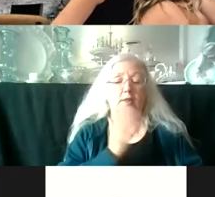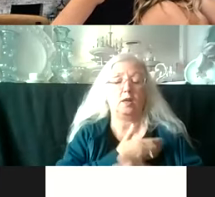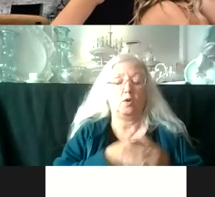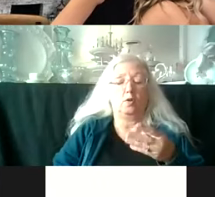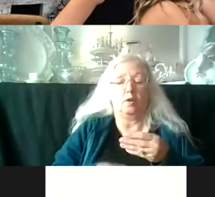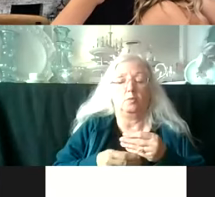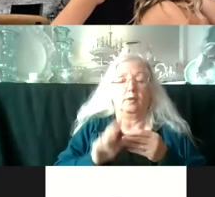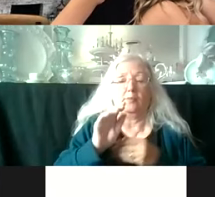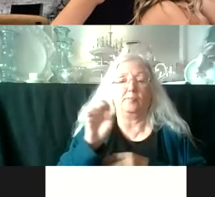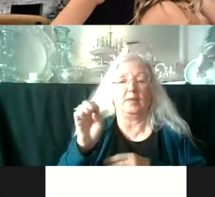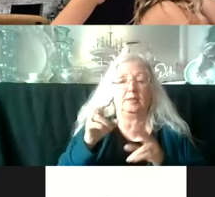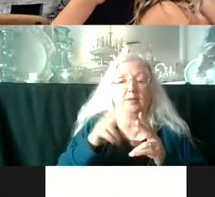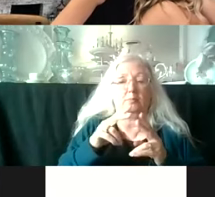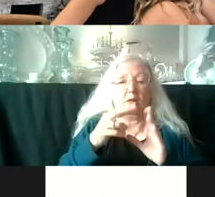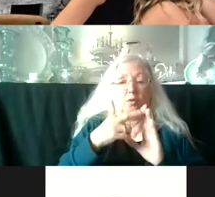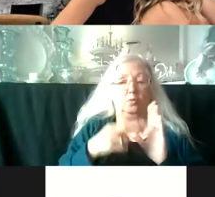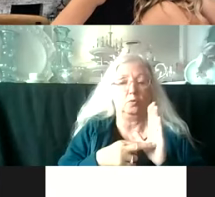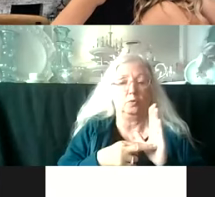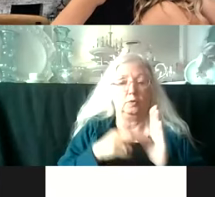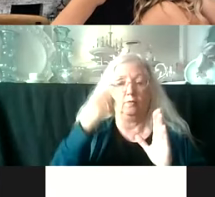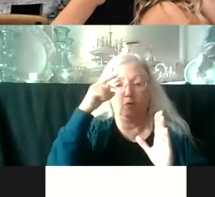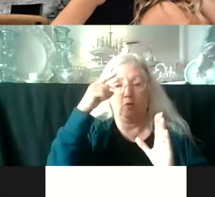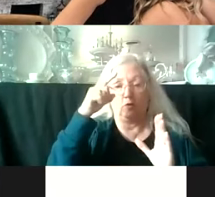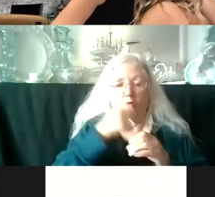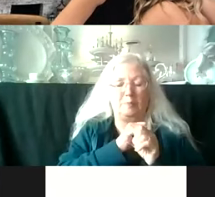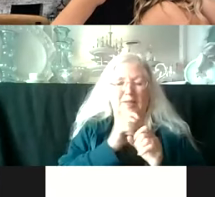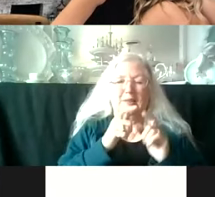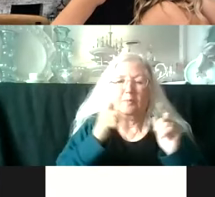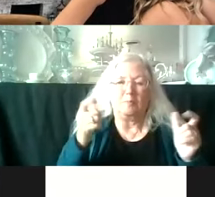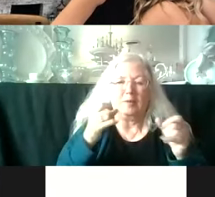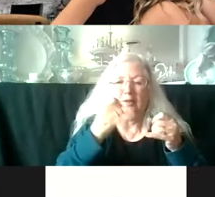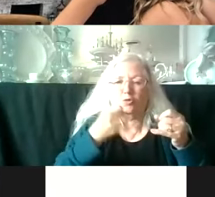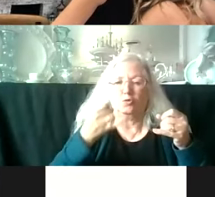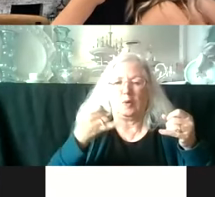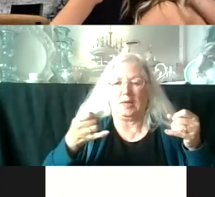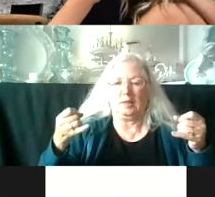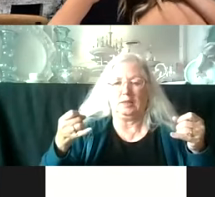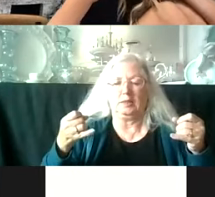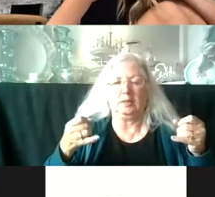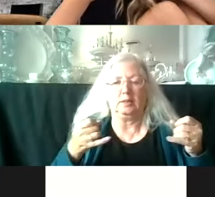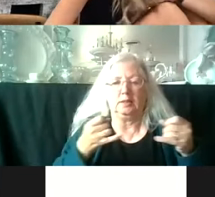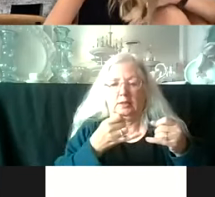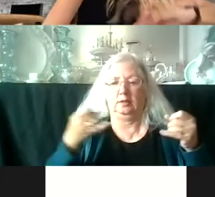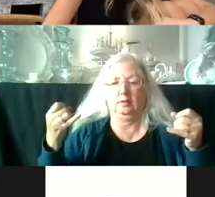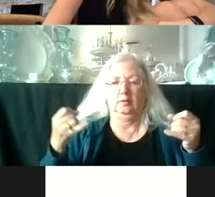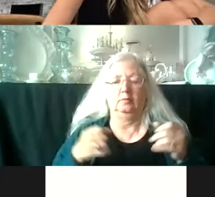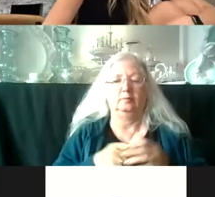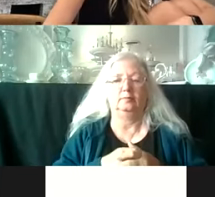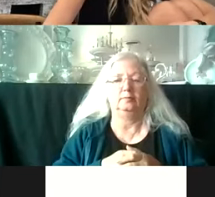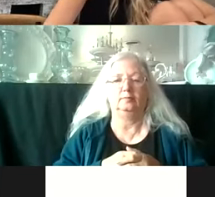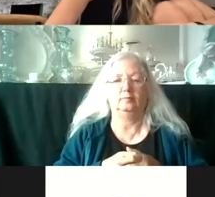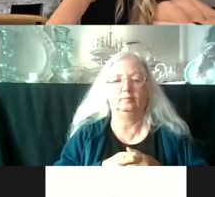pair rules to make a big strand. And I hate that your book does this. I'm going to cheat. I